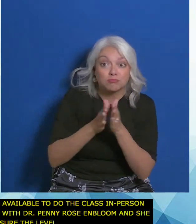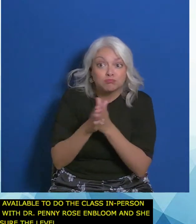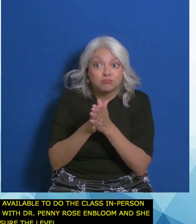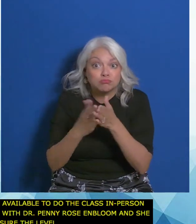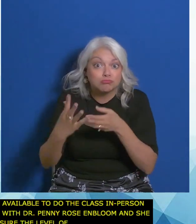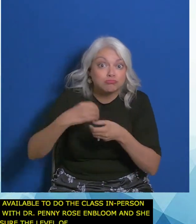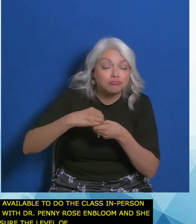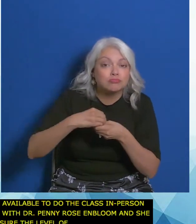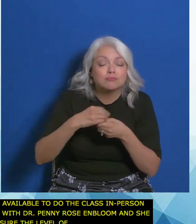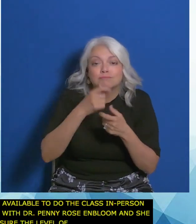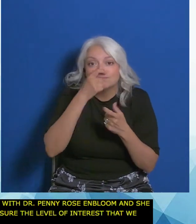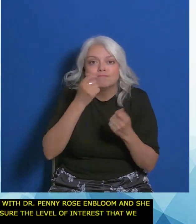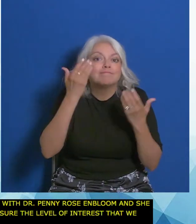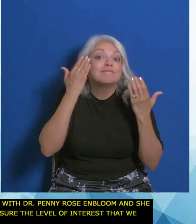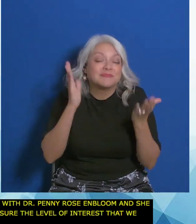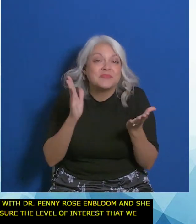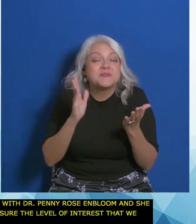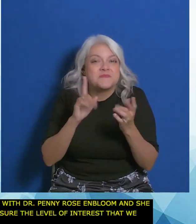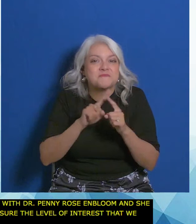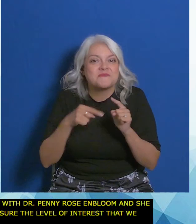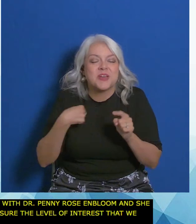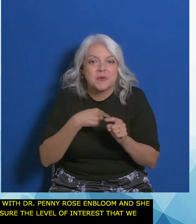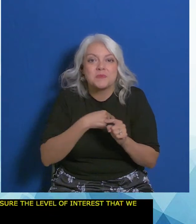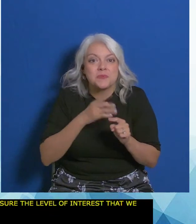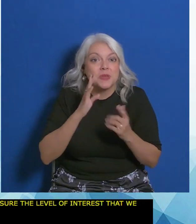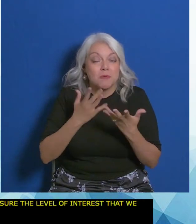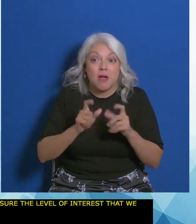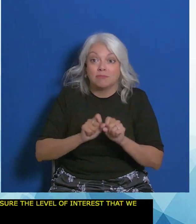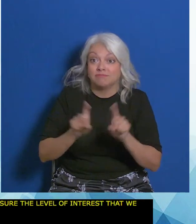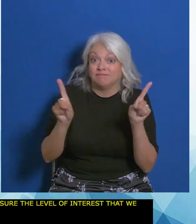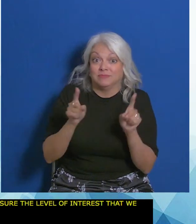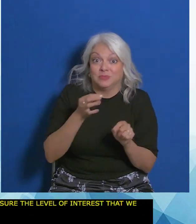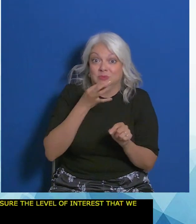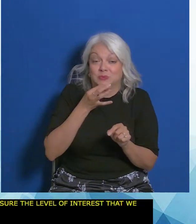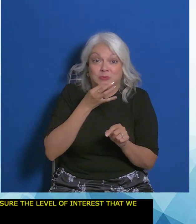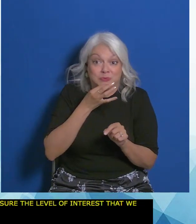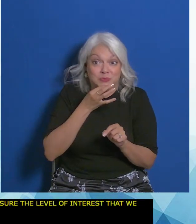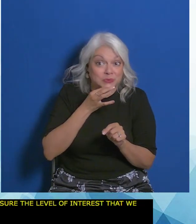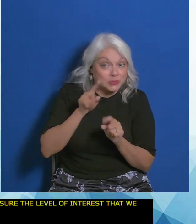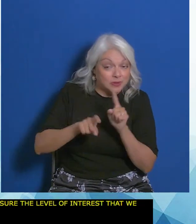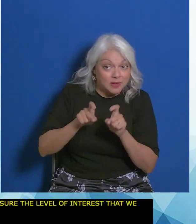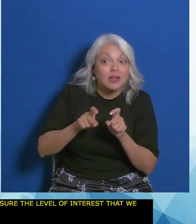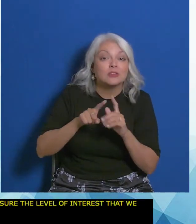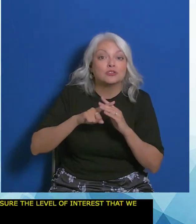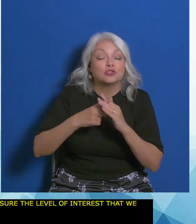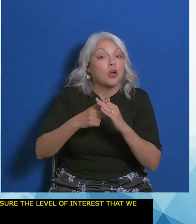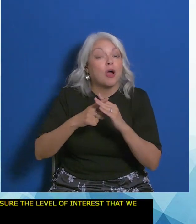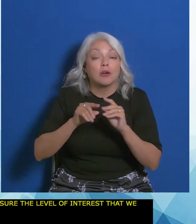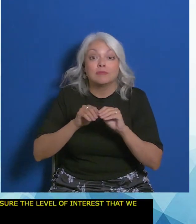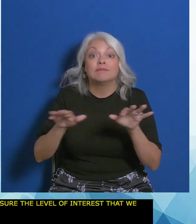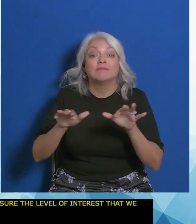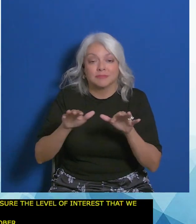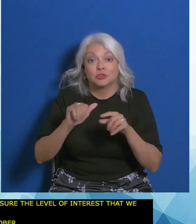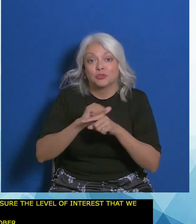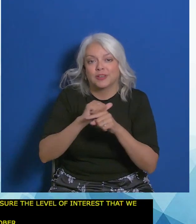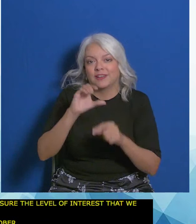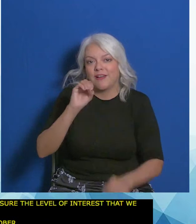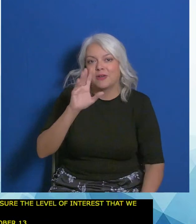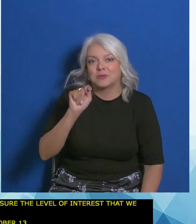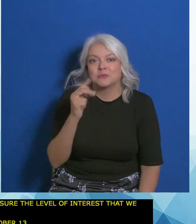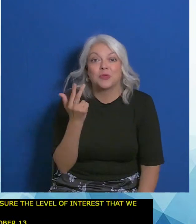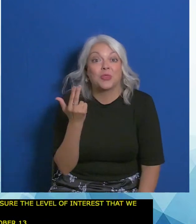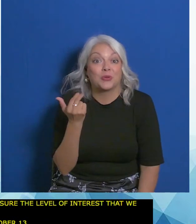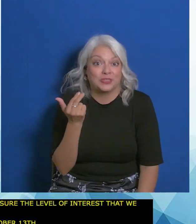have, but we will conduct them this semester. It will start October 13th.